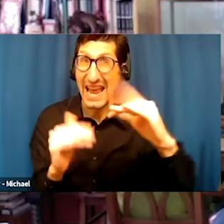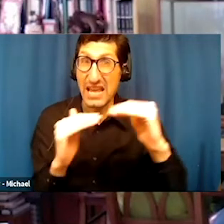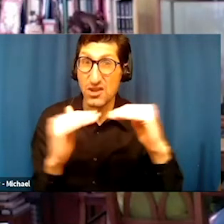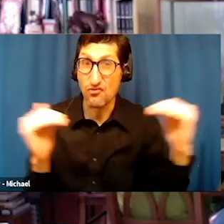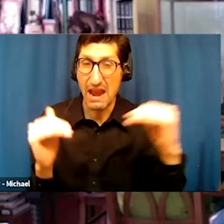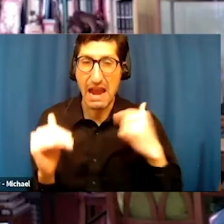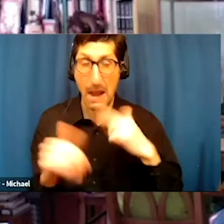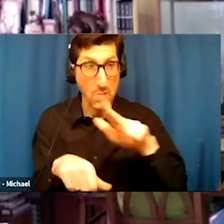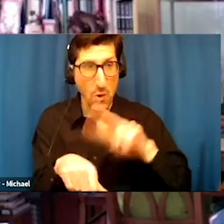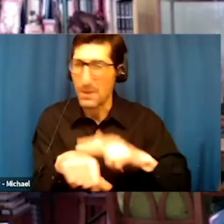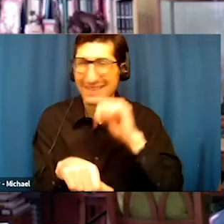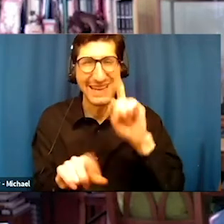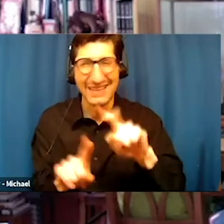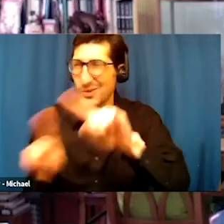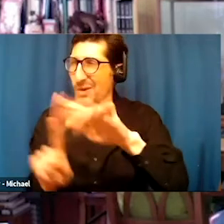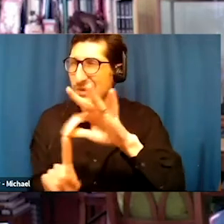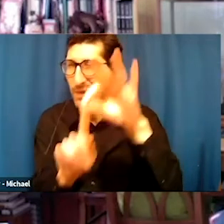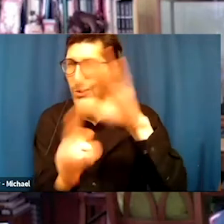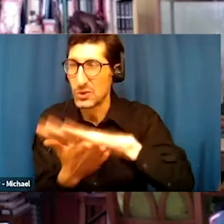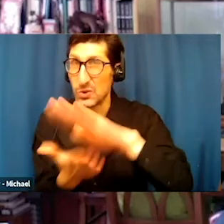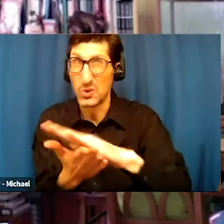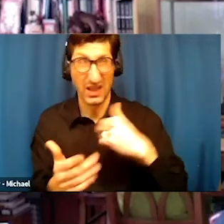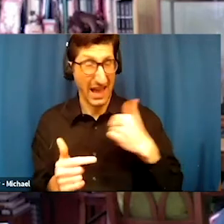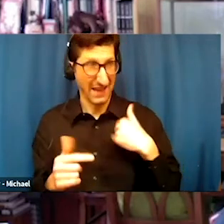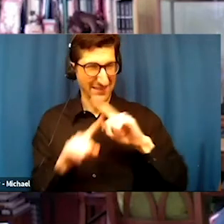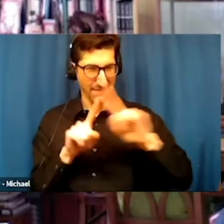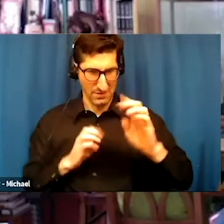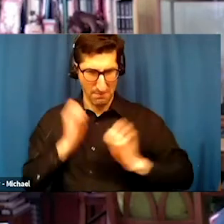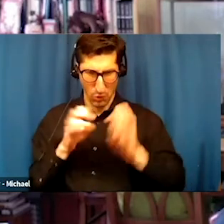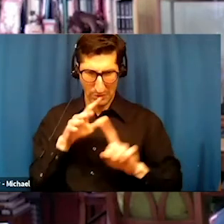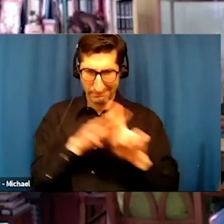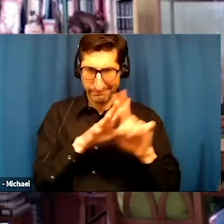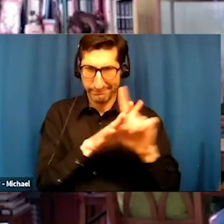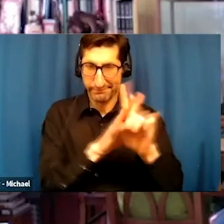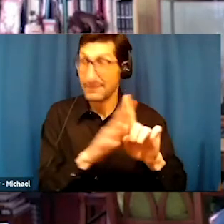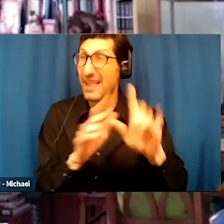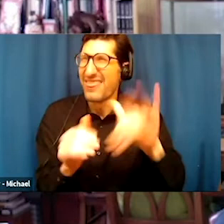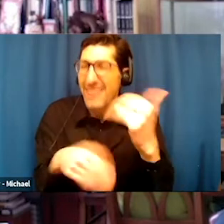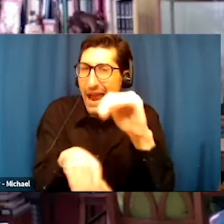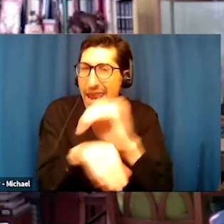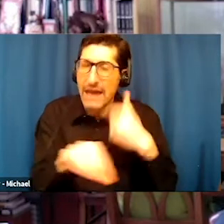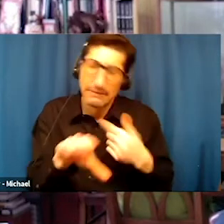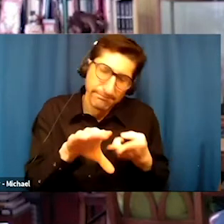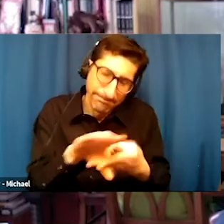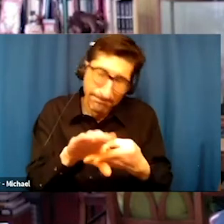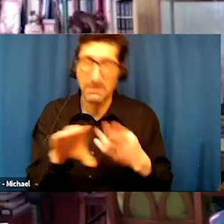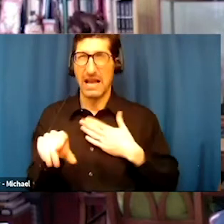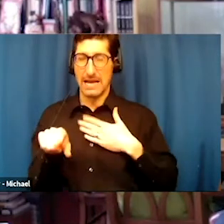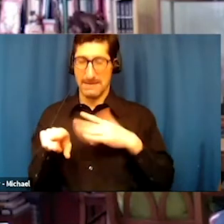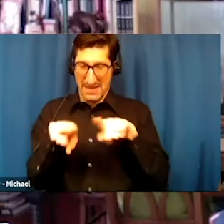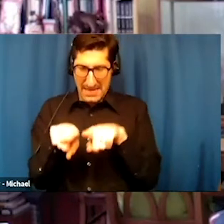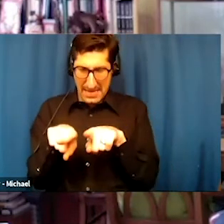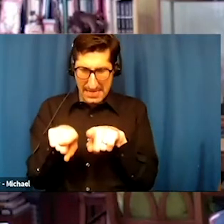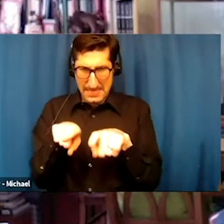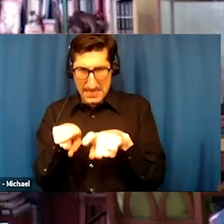that brought every possible emotion in its wake. That night, I lay down and wiggled my hips till my legs were the